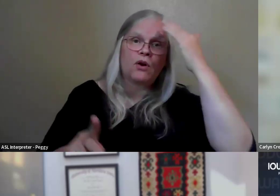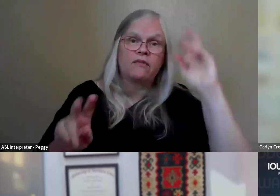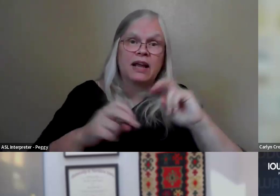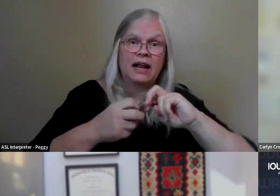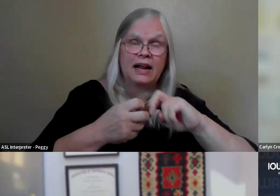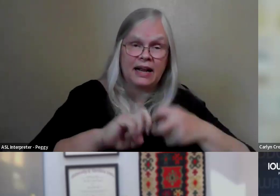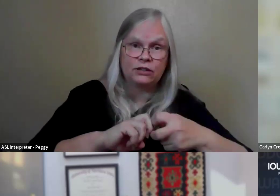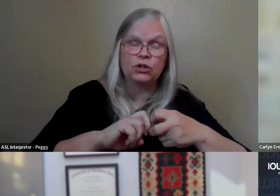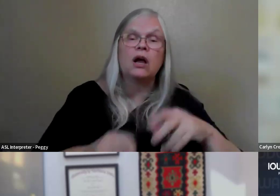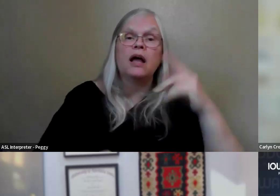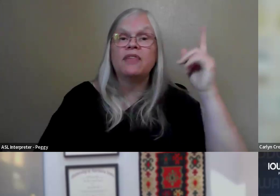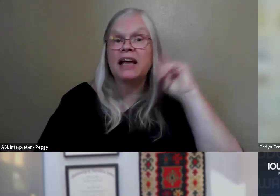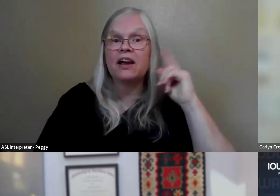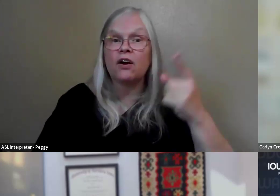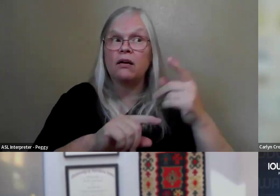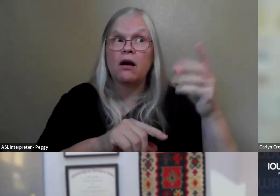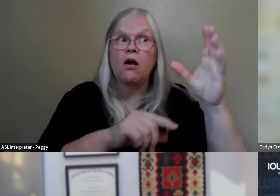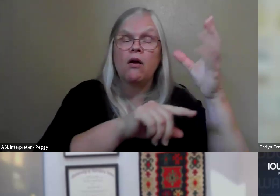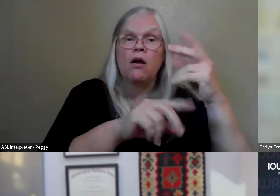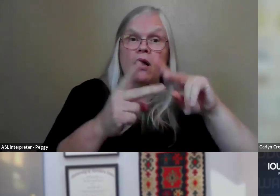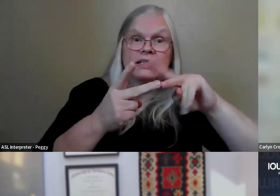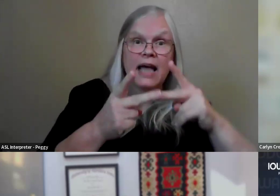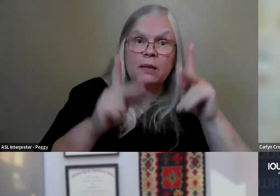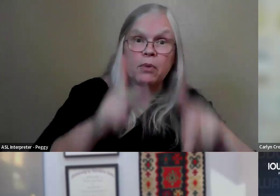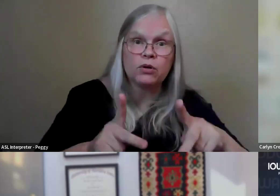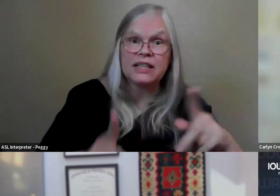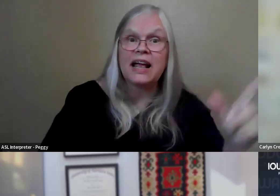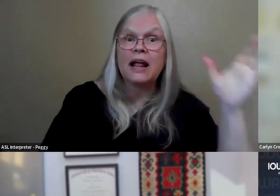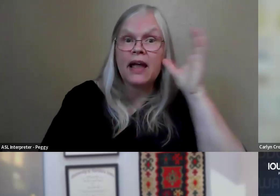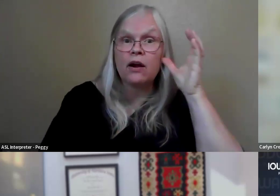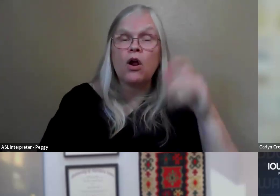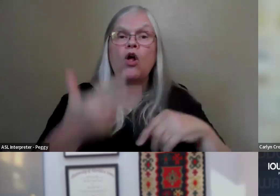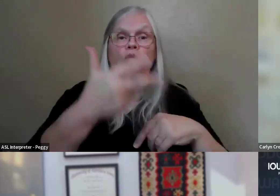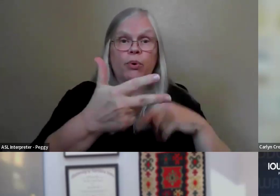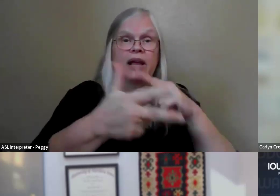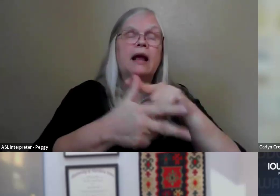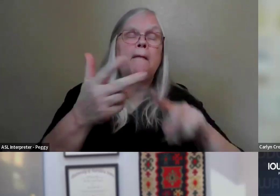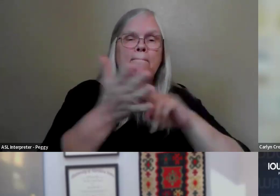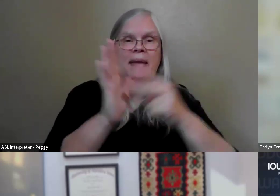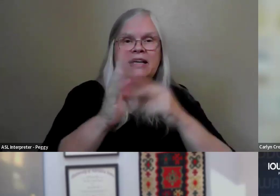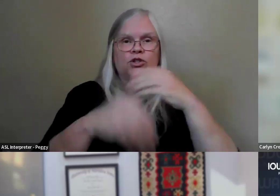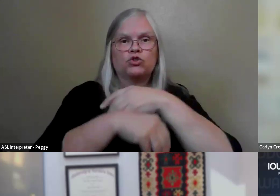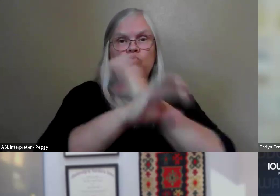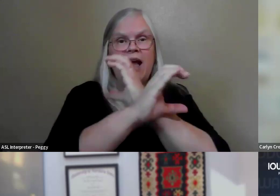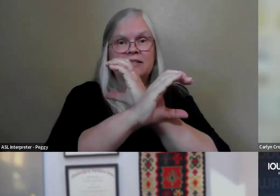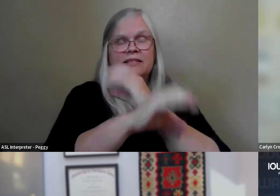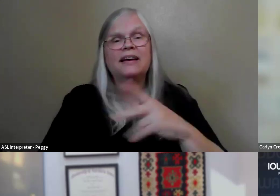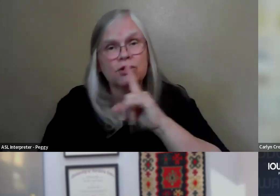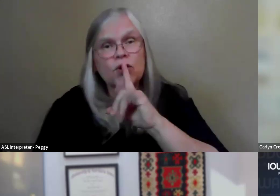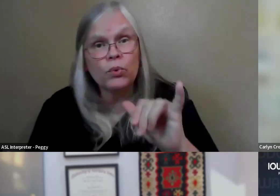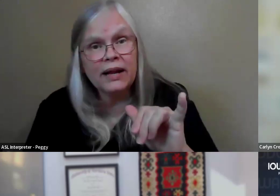they hear from two, they know there's a problem. They hear from three, it's a crisis. So it doesn't really take that